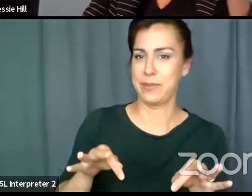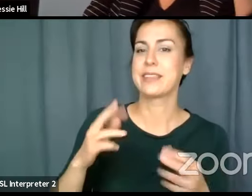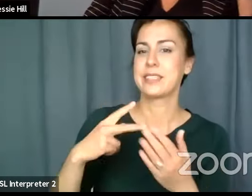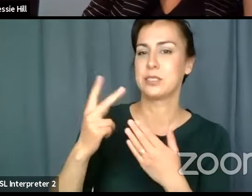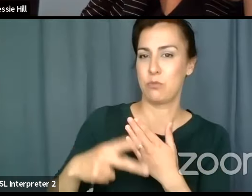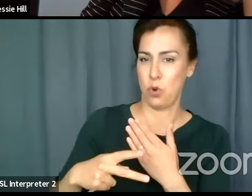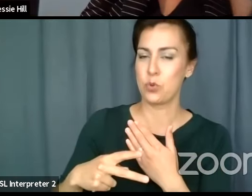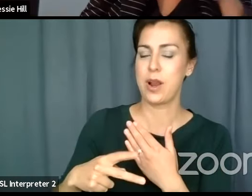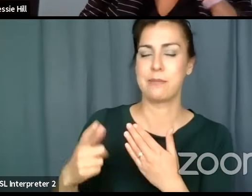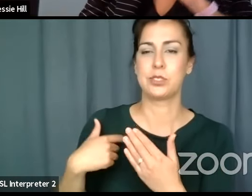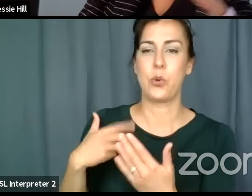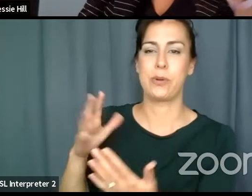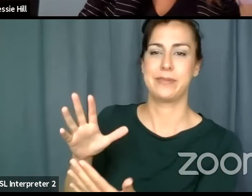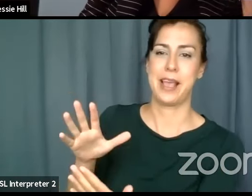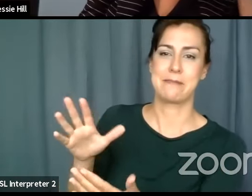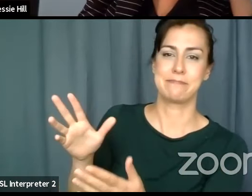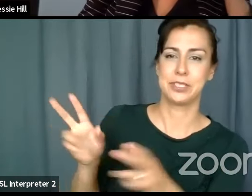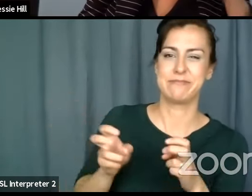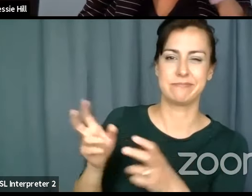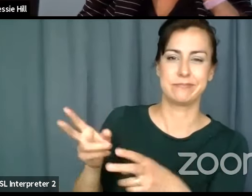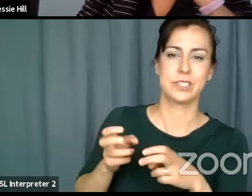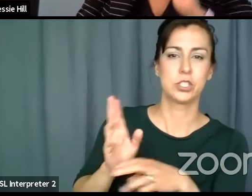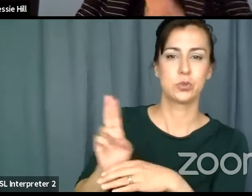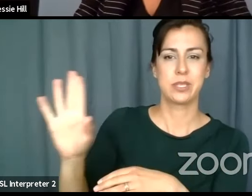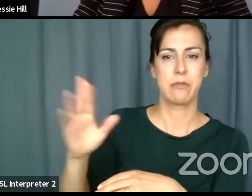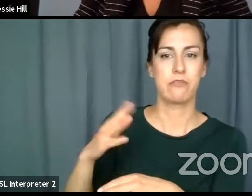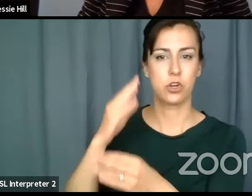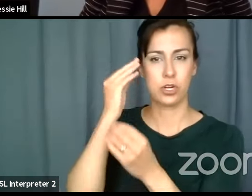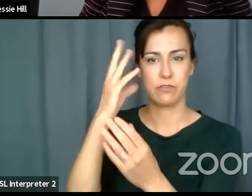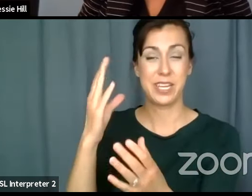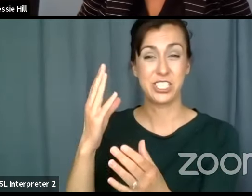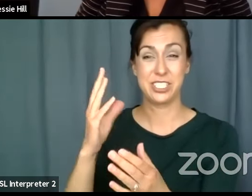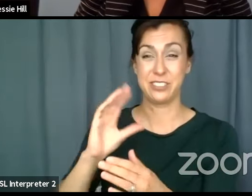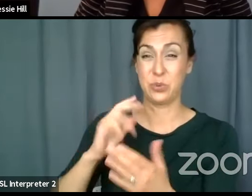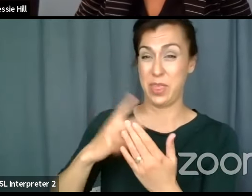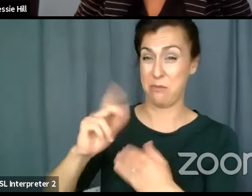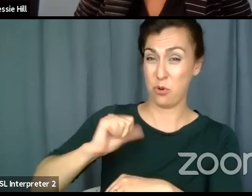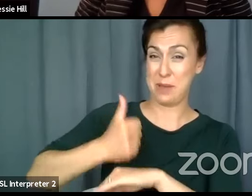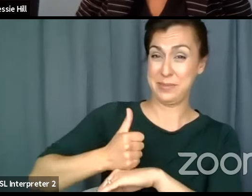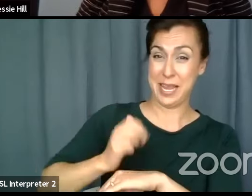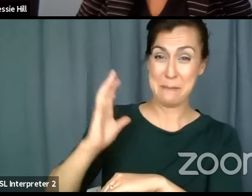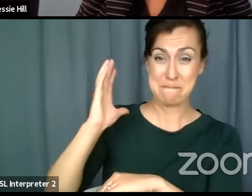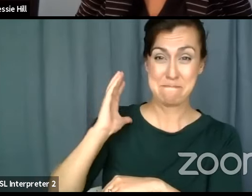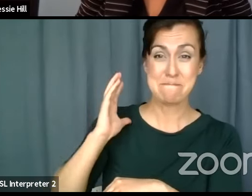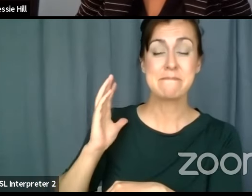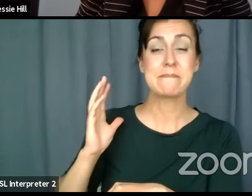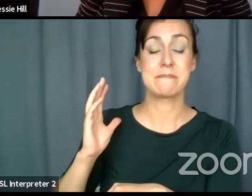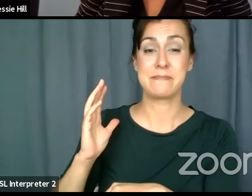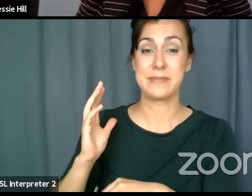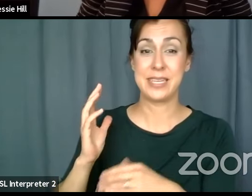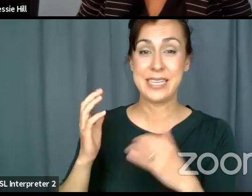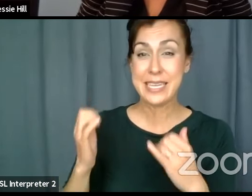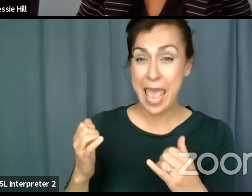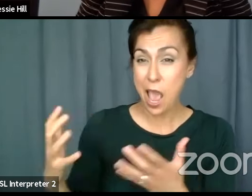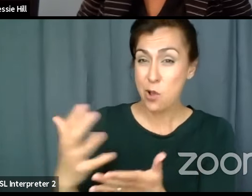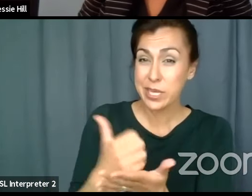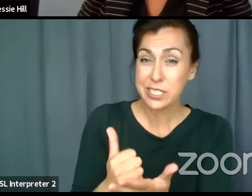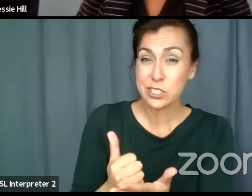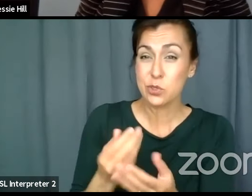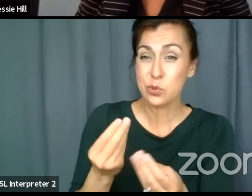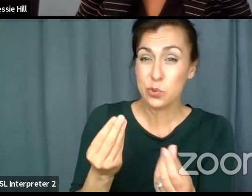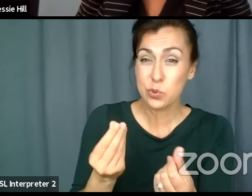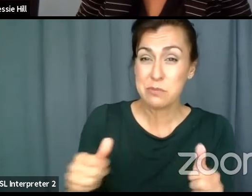of her data in this. Since that program's inception, it has dispersed property valued at more than